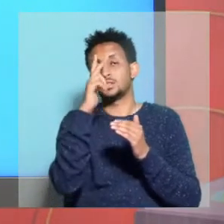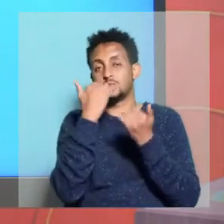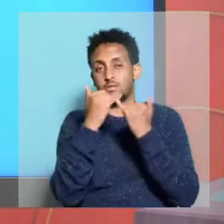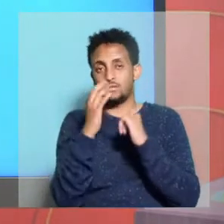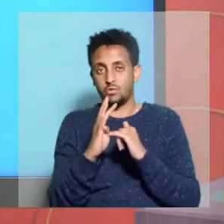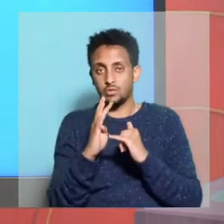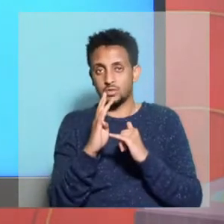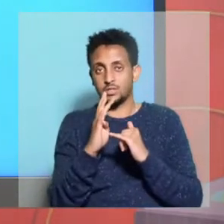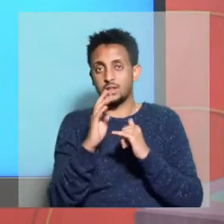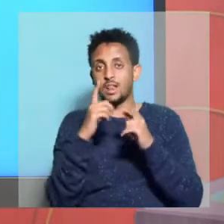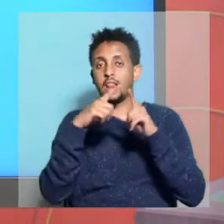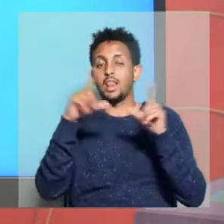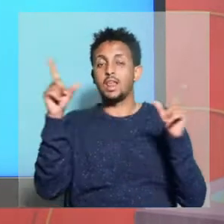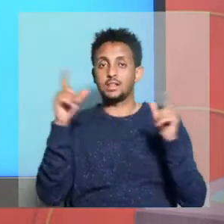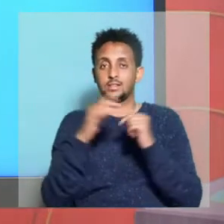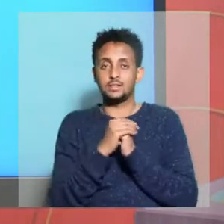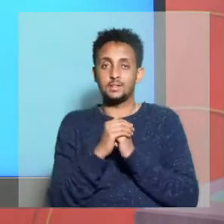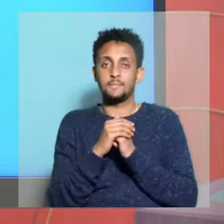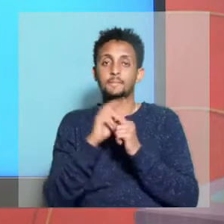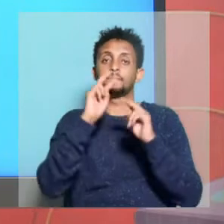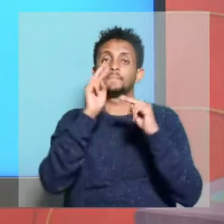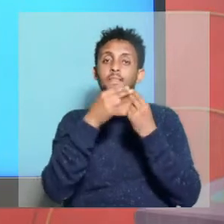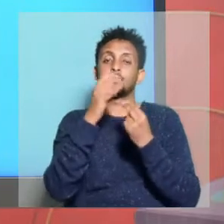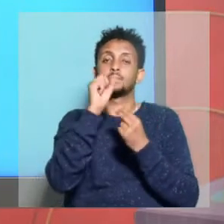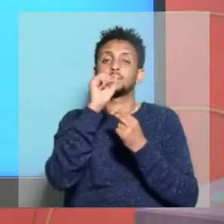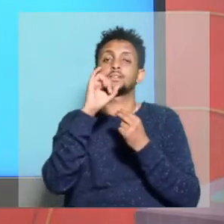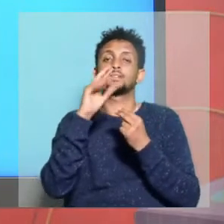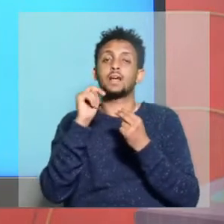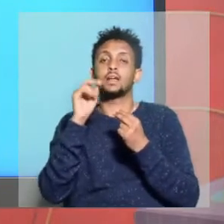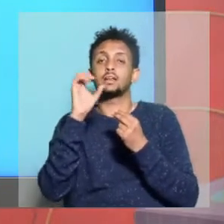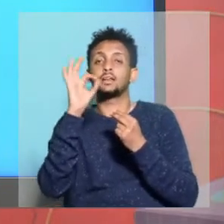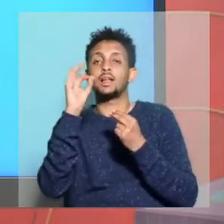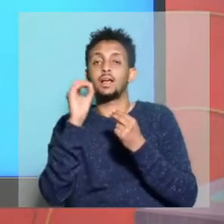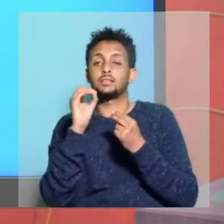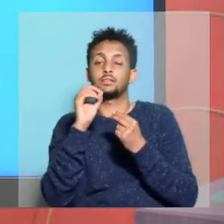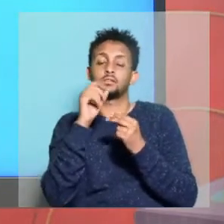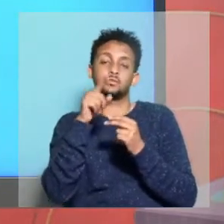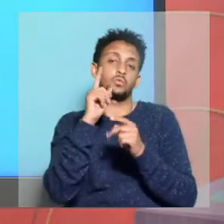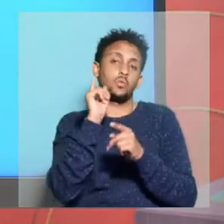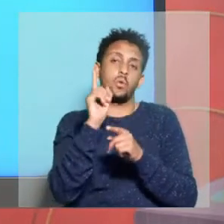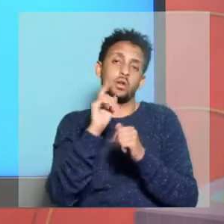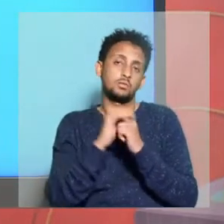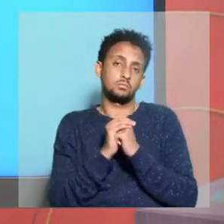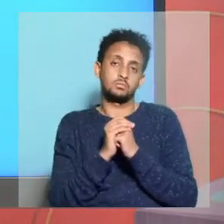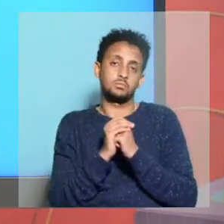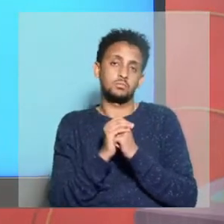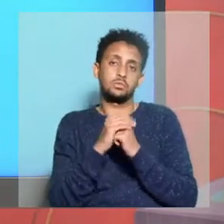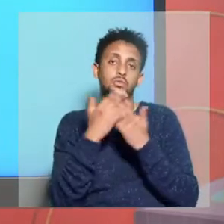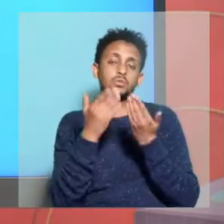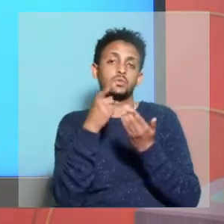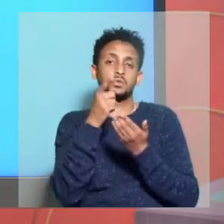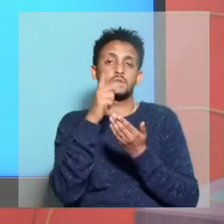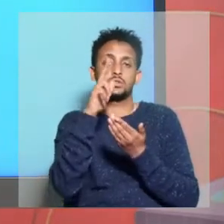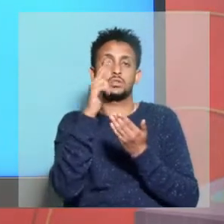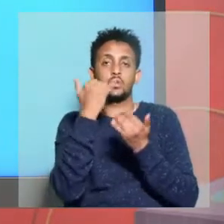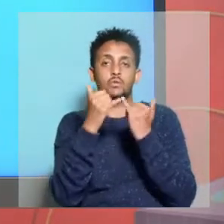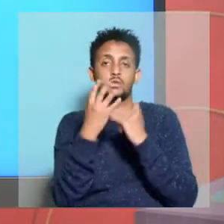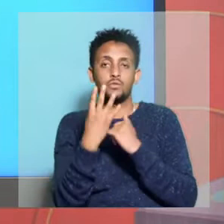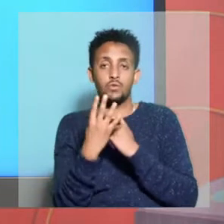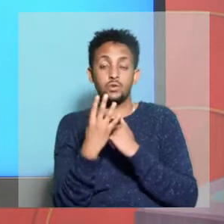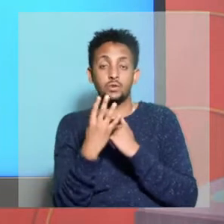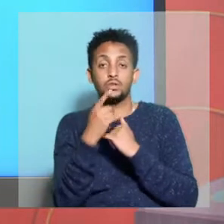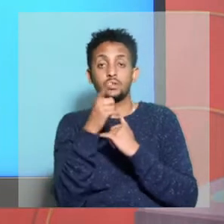from the pivot times sine 90. Sine 90 is actually 1. It gives us 1. So that's 3 over 4